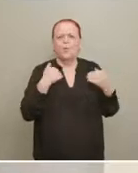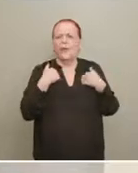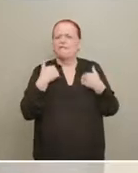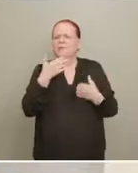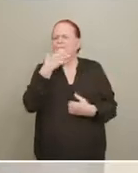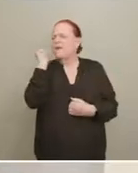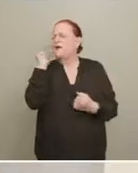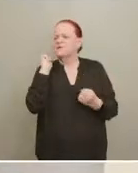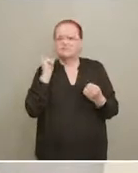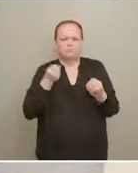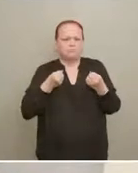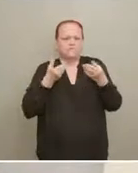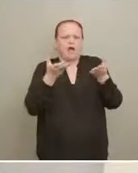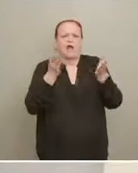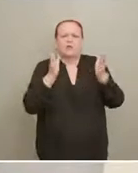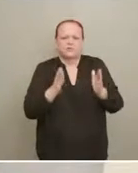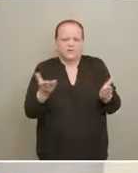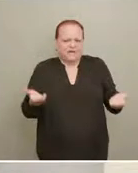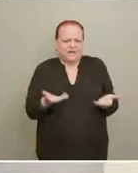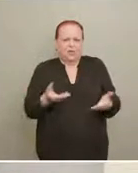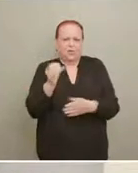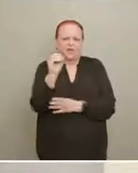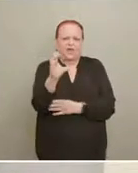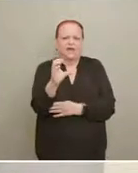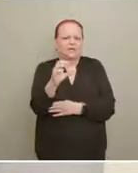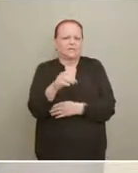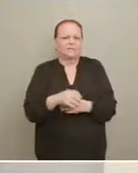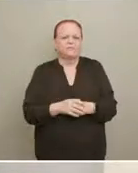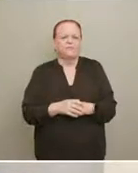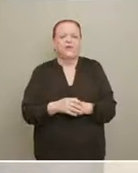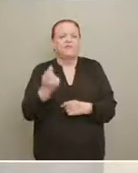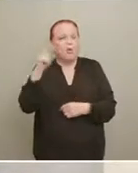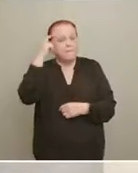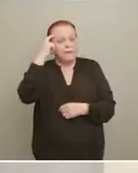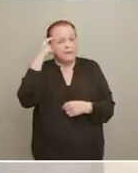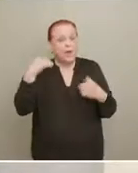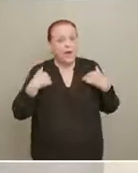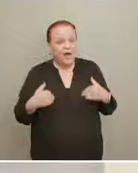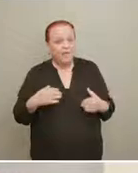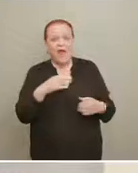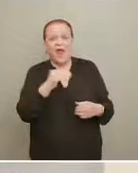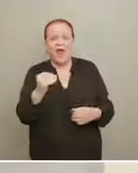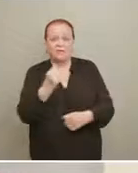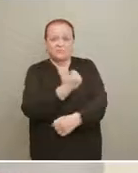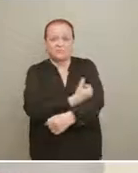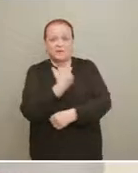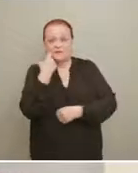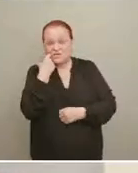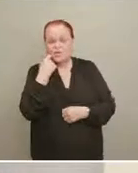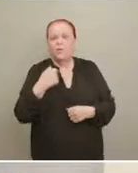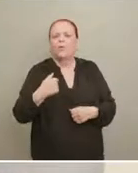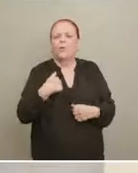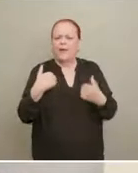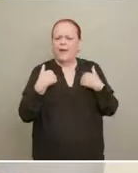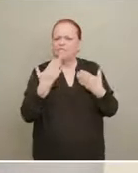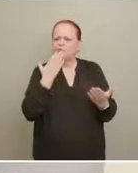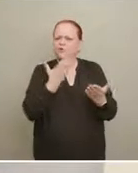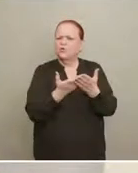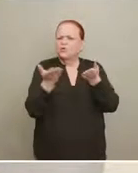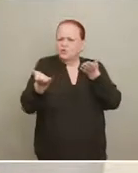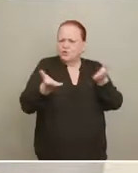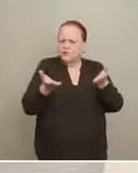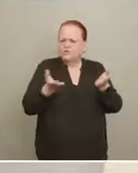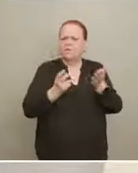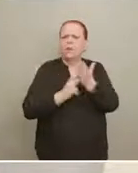planet. Right here in Orange County. When it comes to mental health and substance use treatment, we have good services